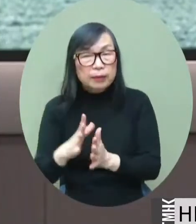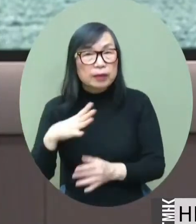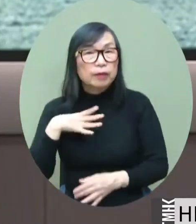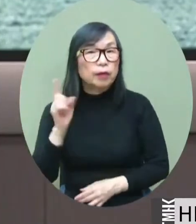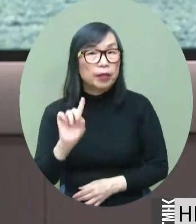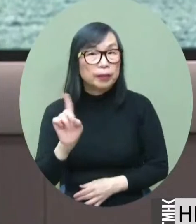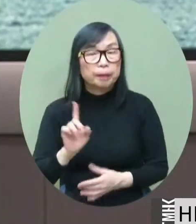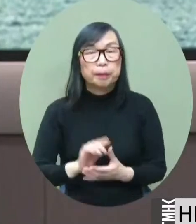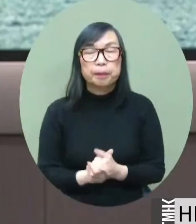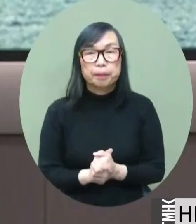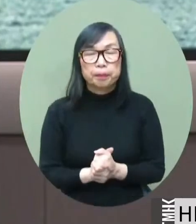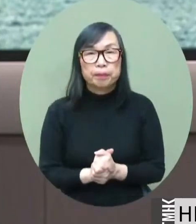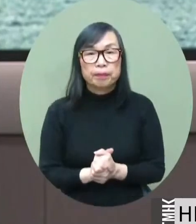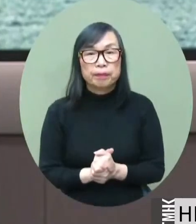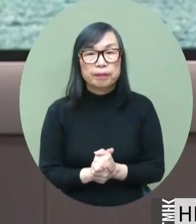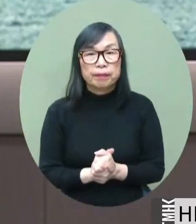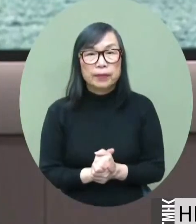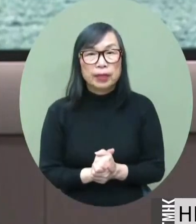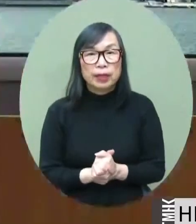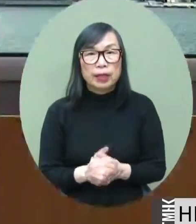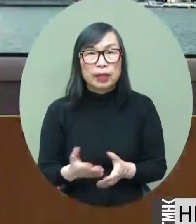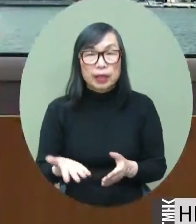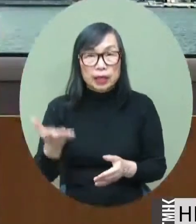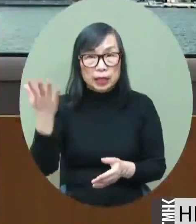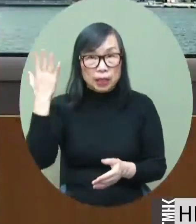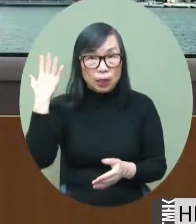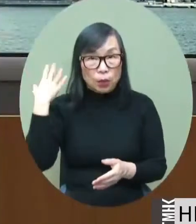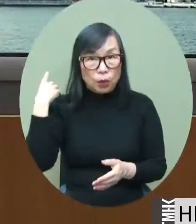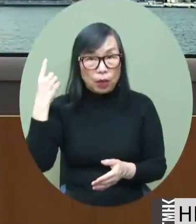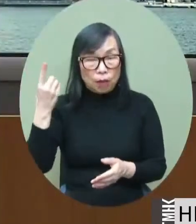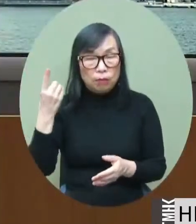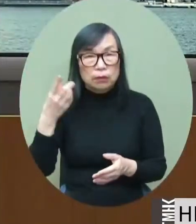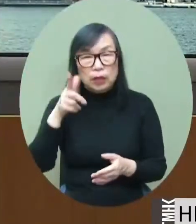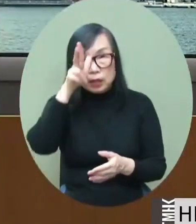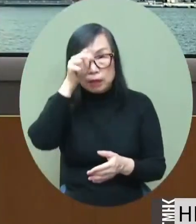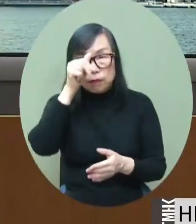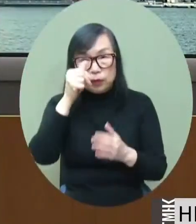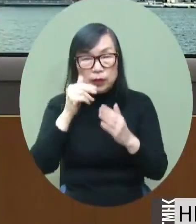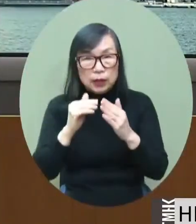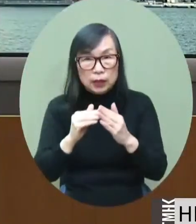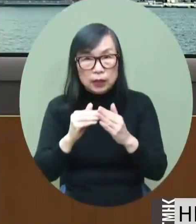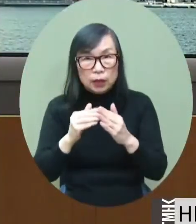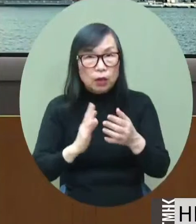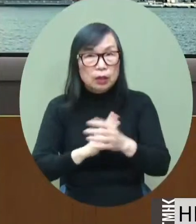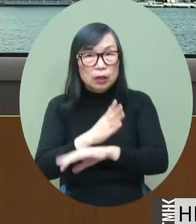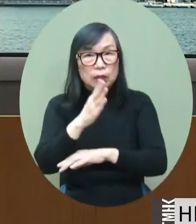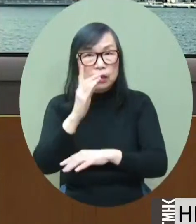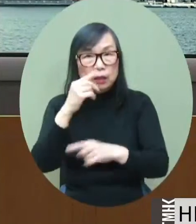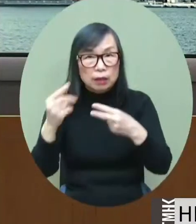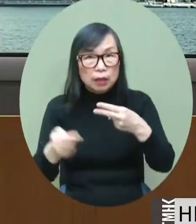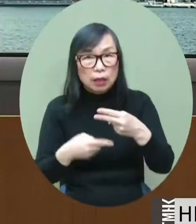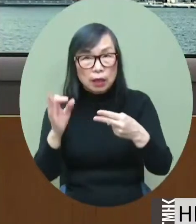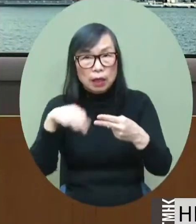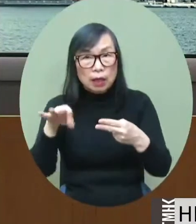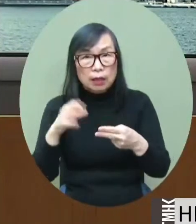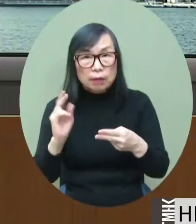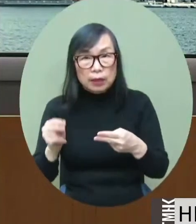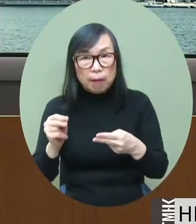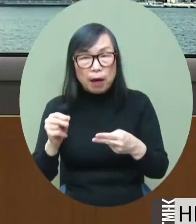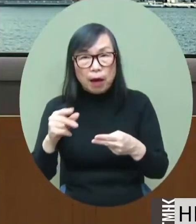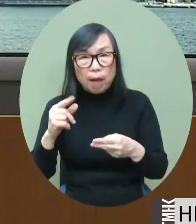And if they do the RAT, we will be able to assess the situation in Hong Kong. As of yesterday,